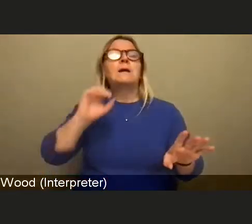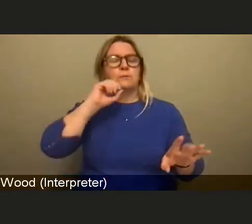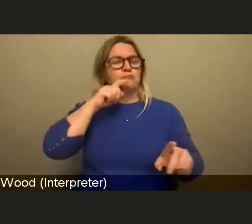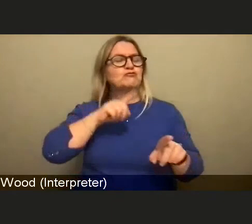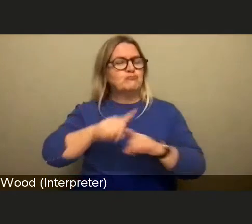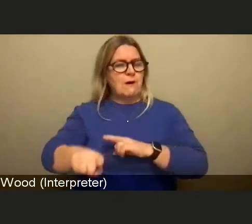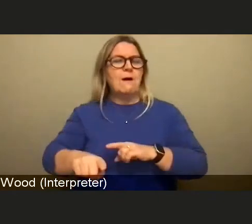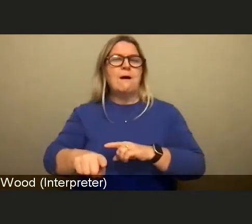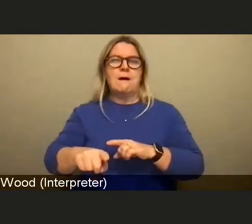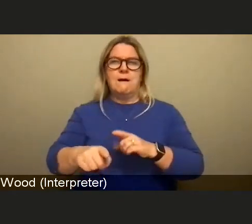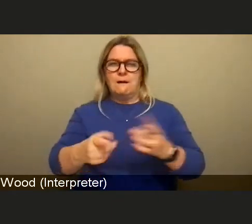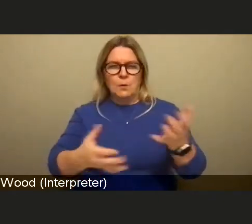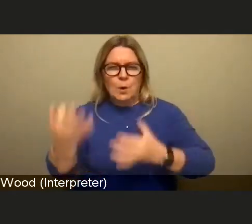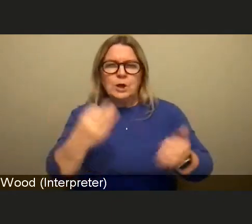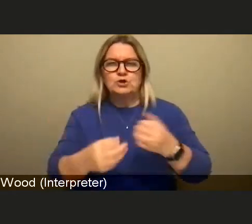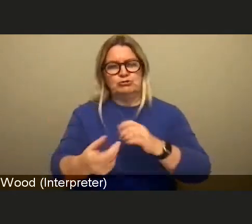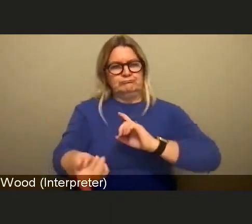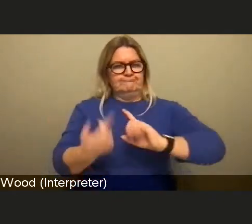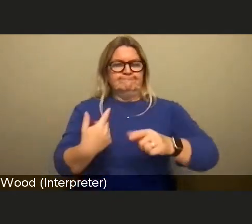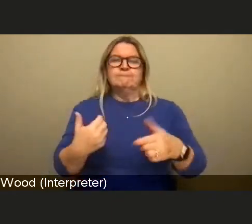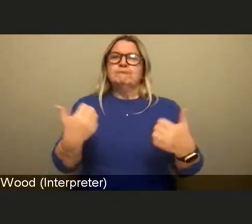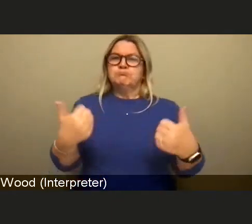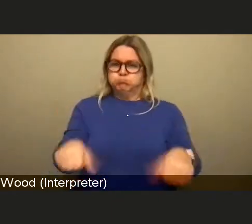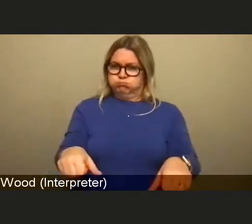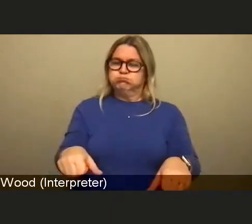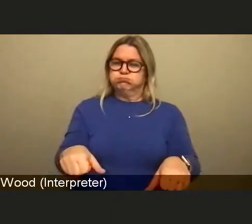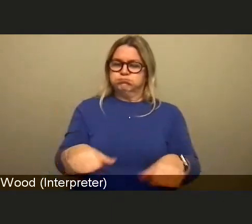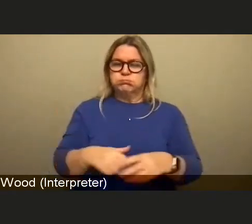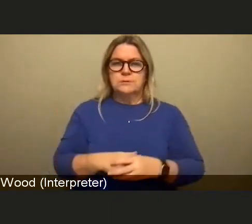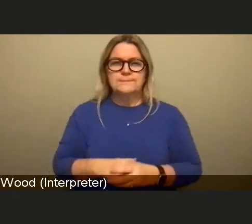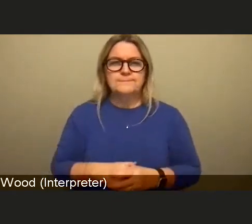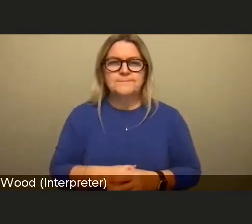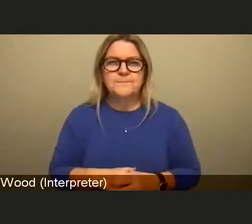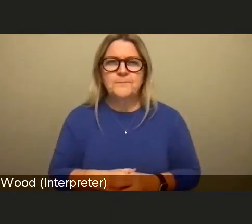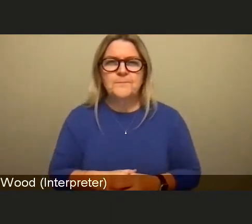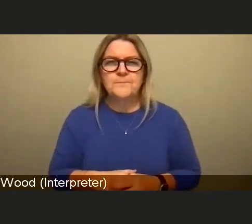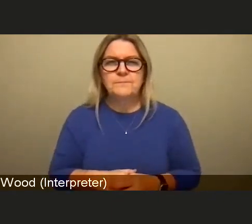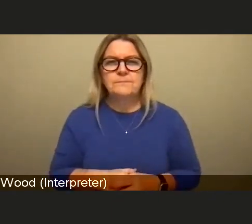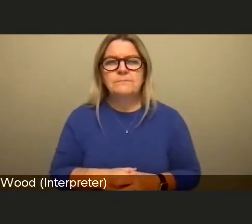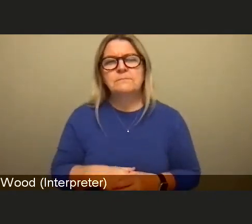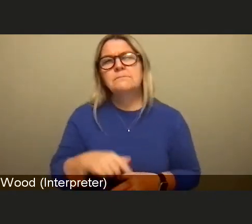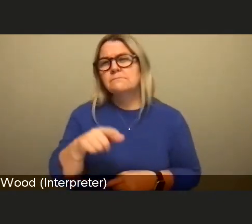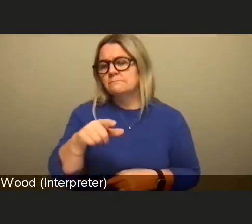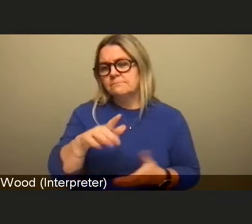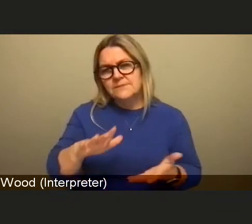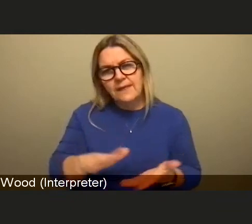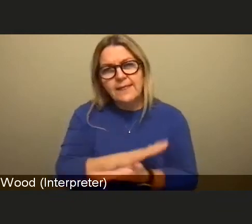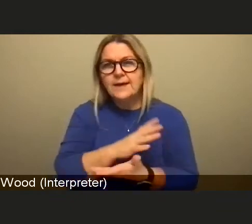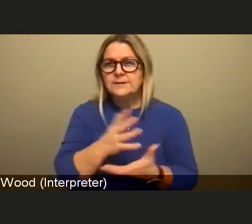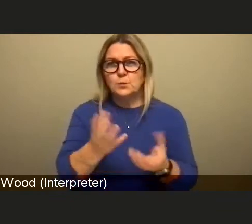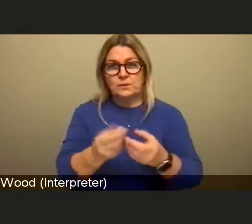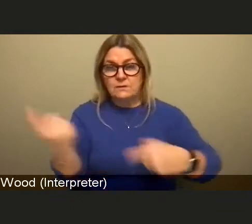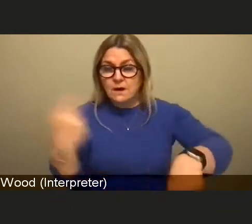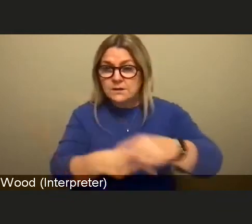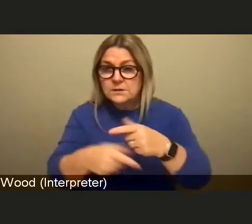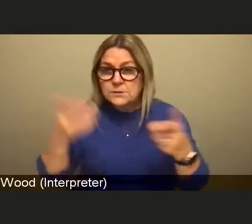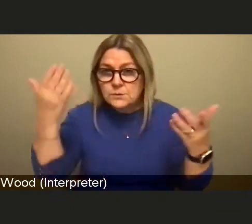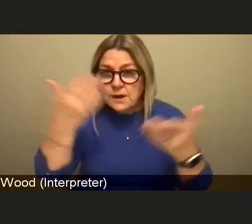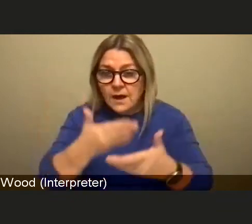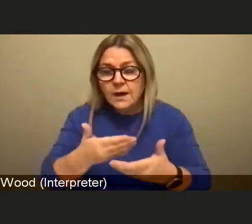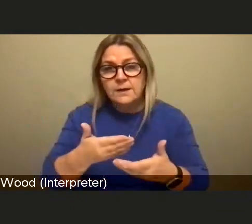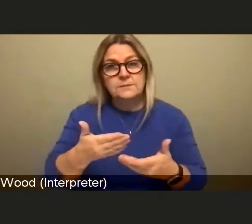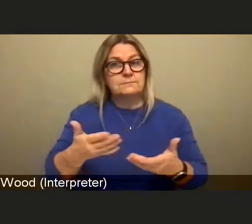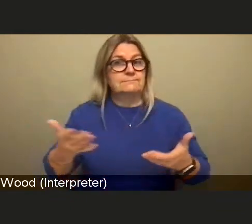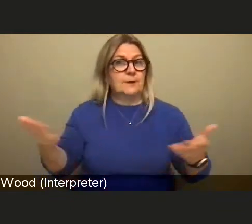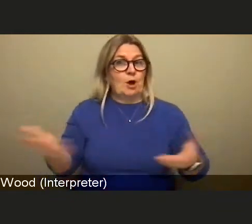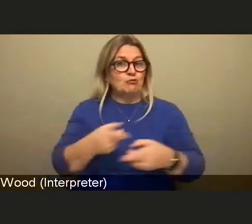minutes, so do stay with us. We're delighted that you're able to join us to take part, and I would encourage you all to use the event